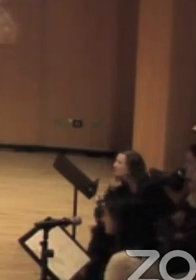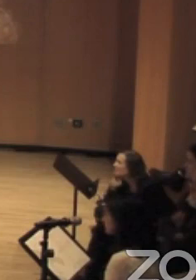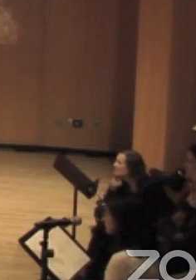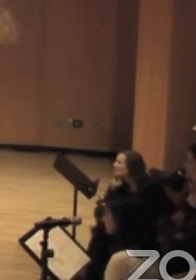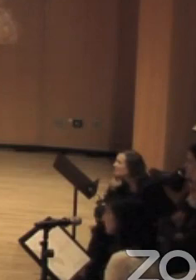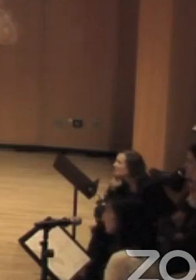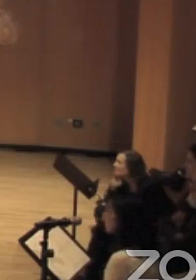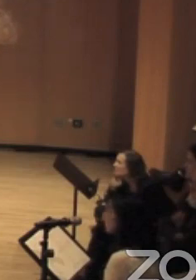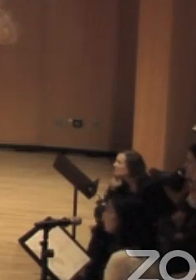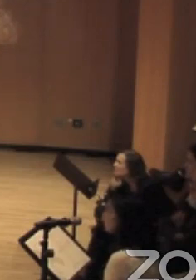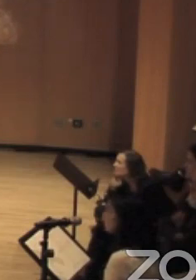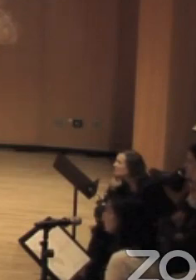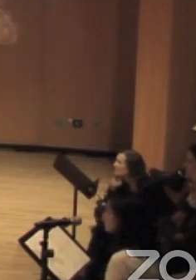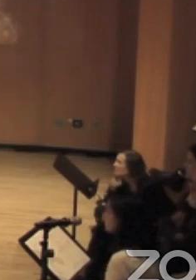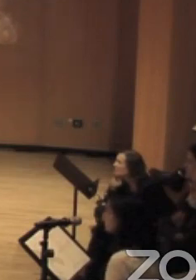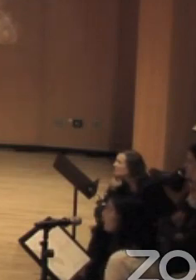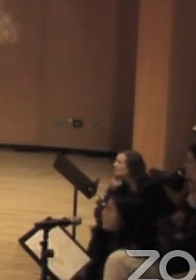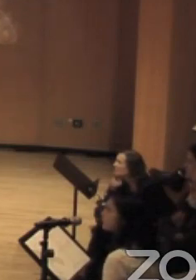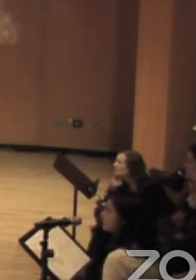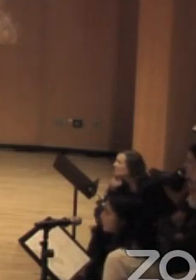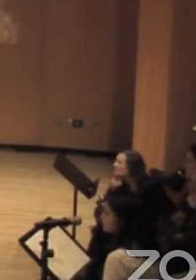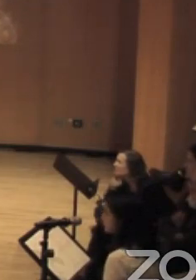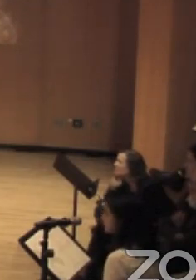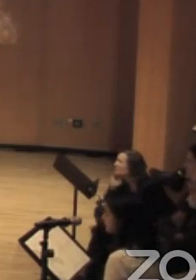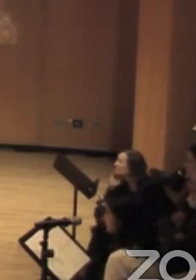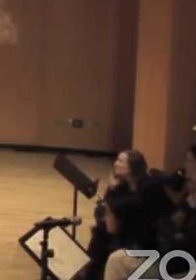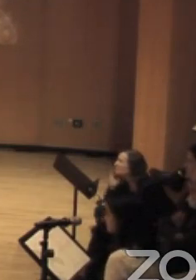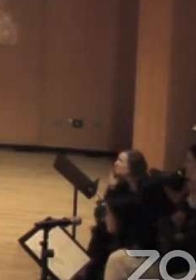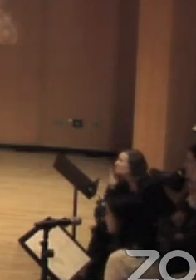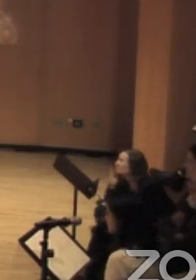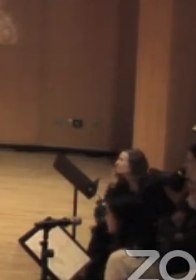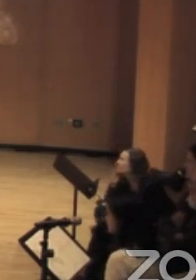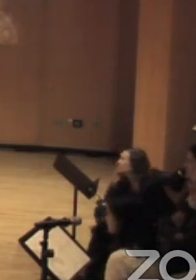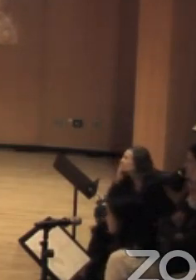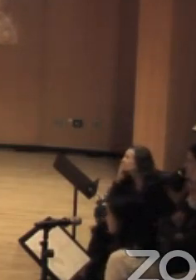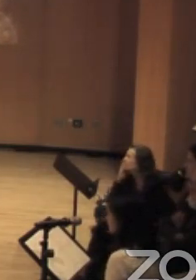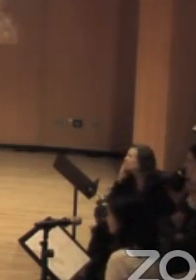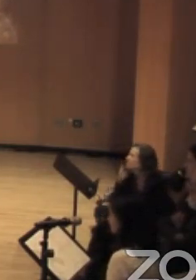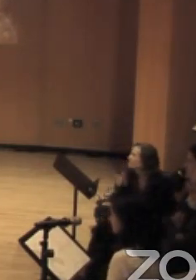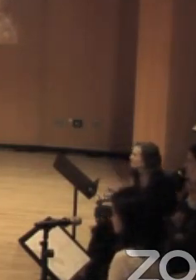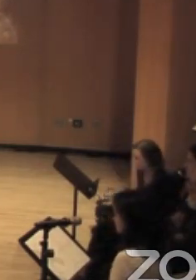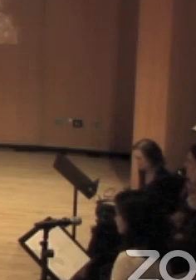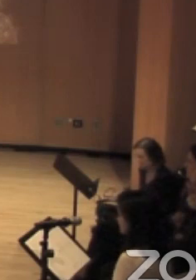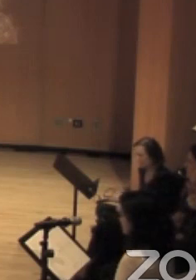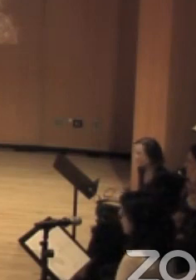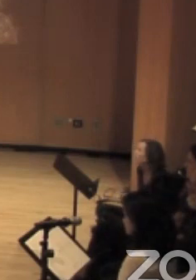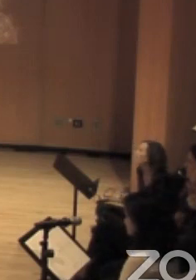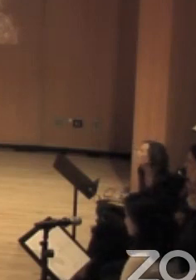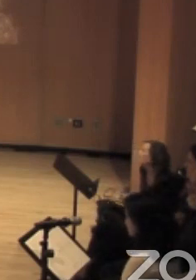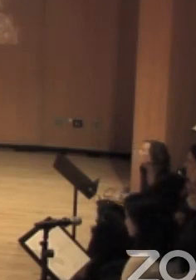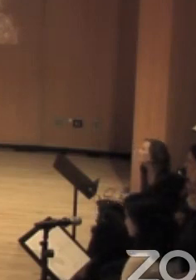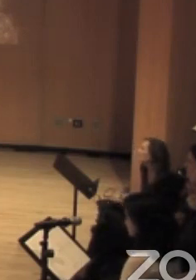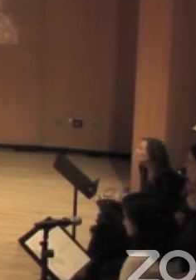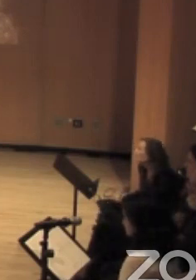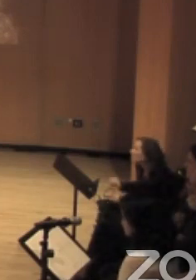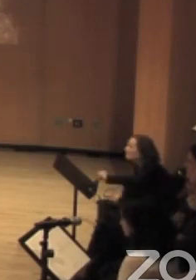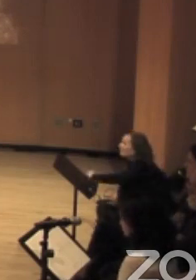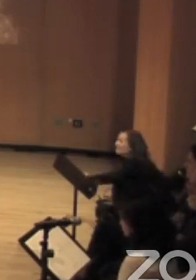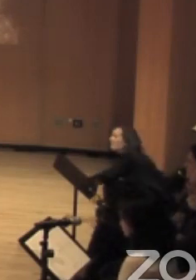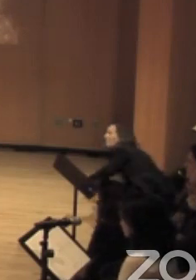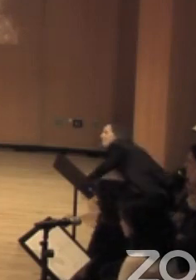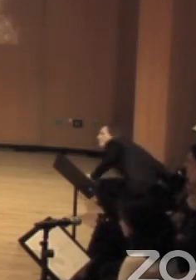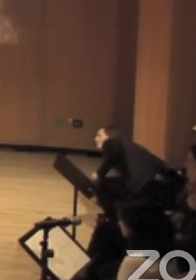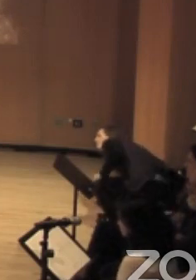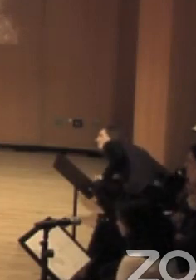rest and now we'll yeah prepare her the oldest daughter comes in momy's dead she di